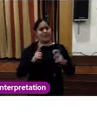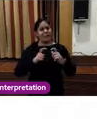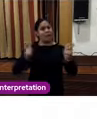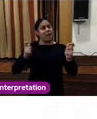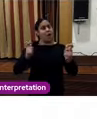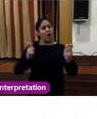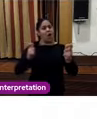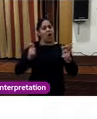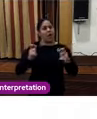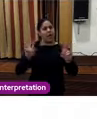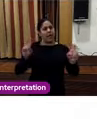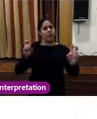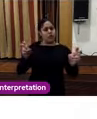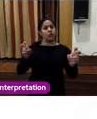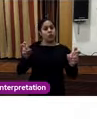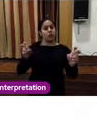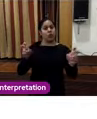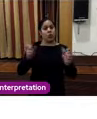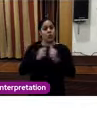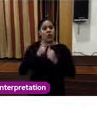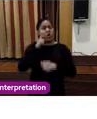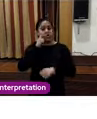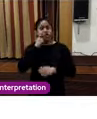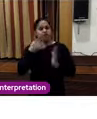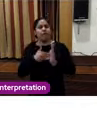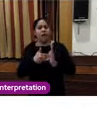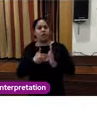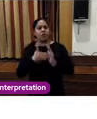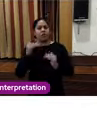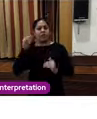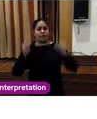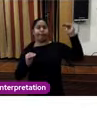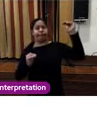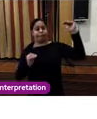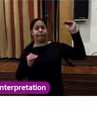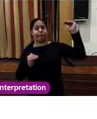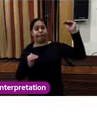inequity, particularly racial inequity across the country.